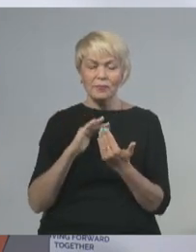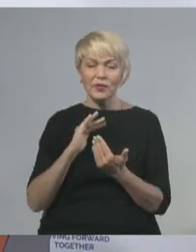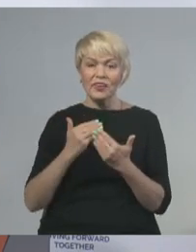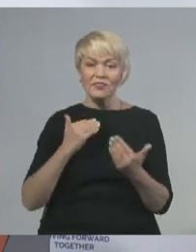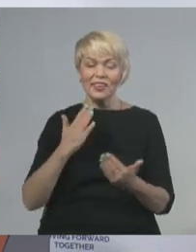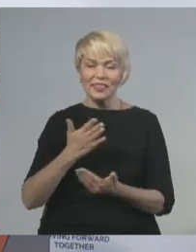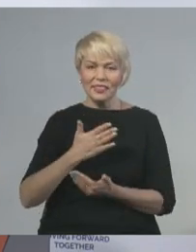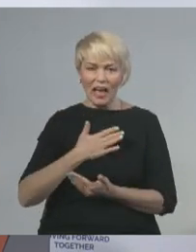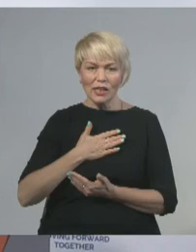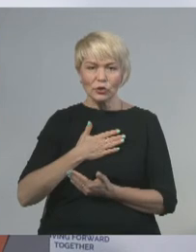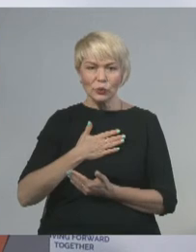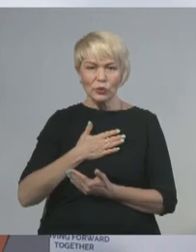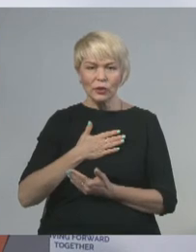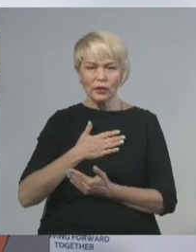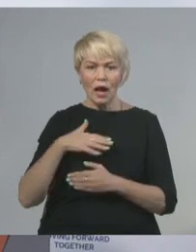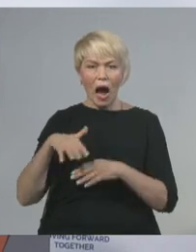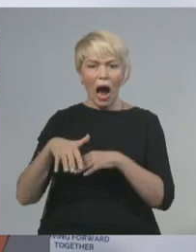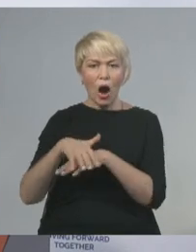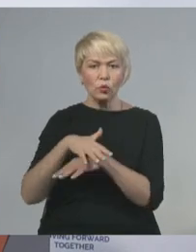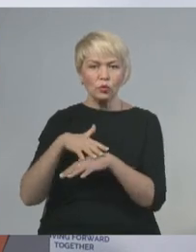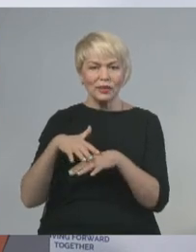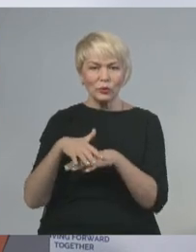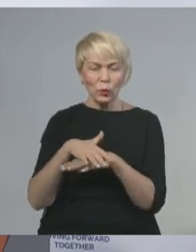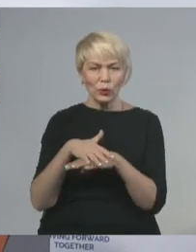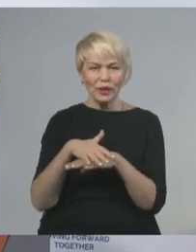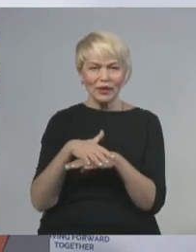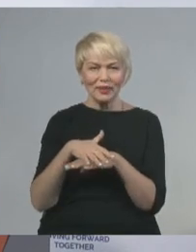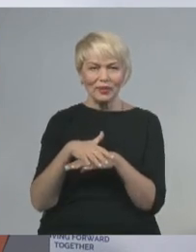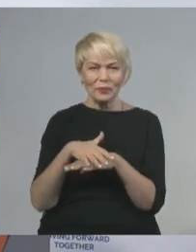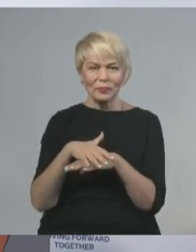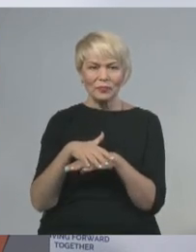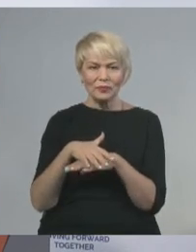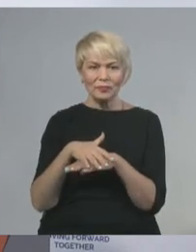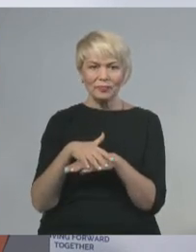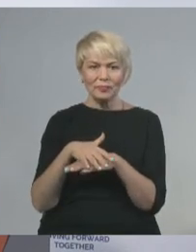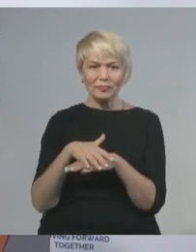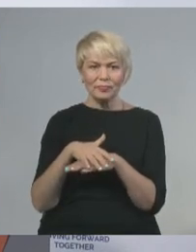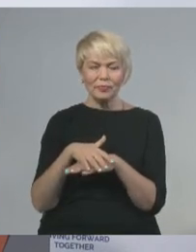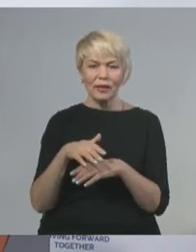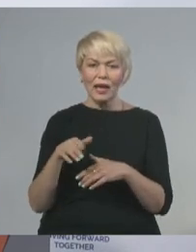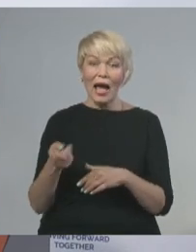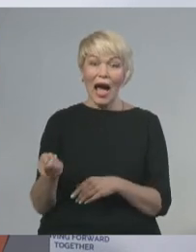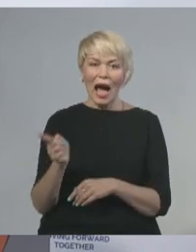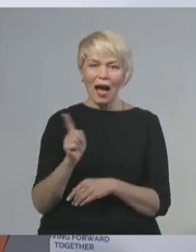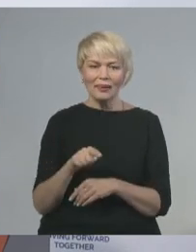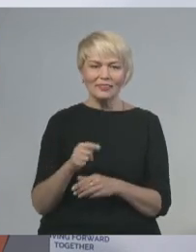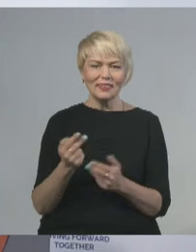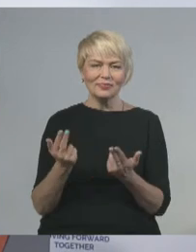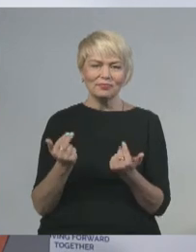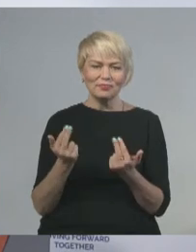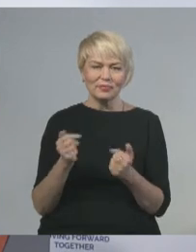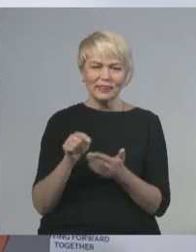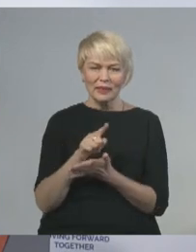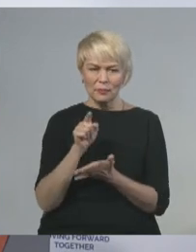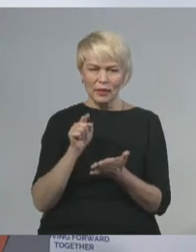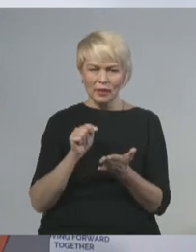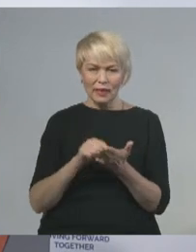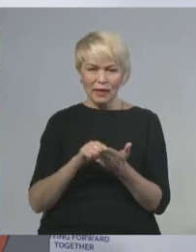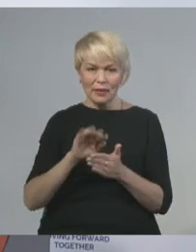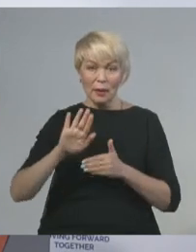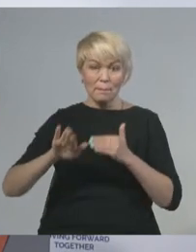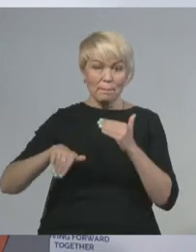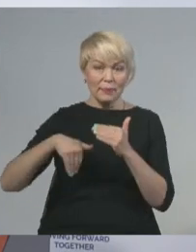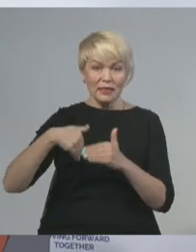naturally uh goes after this question of conspiracy theories and propaganda the panic